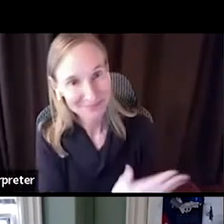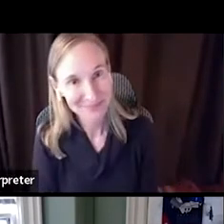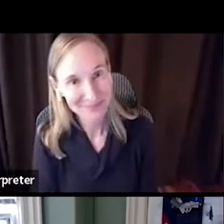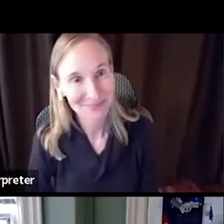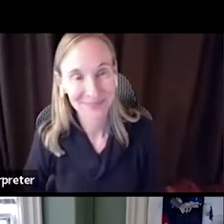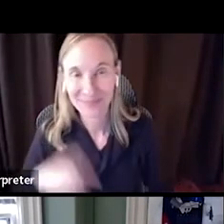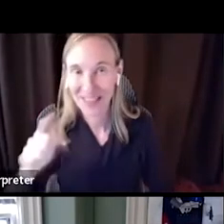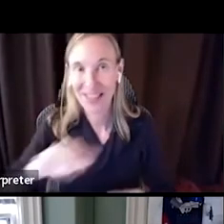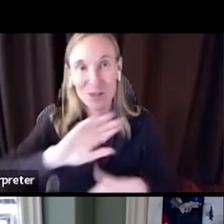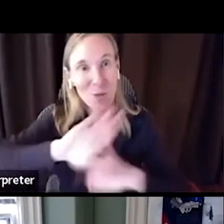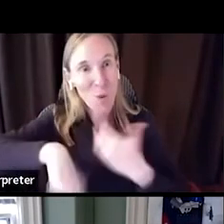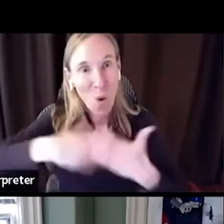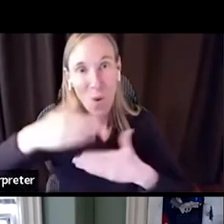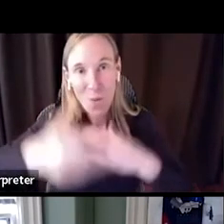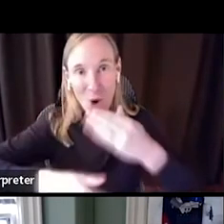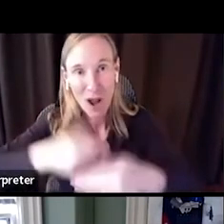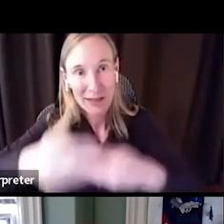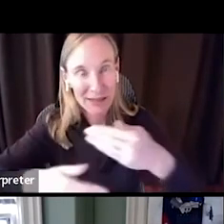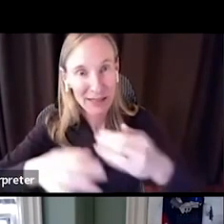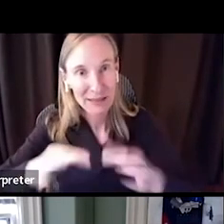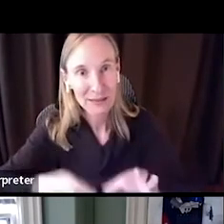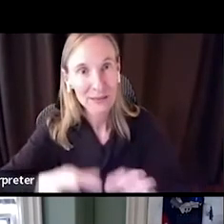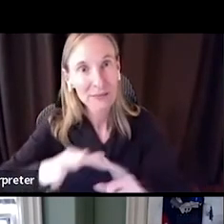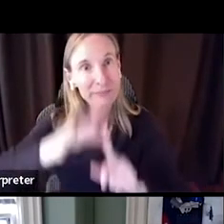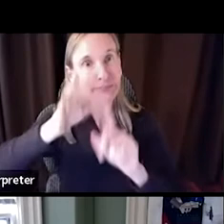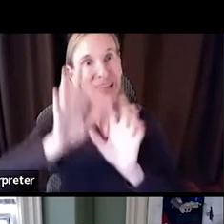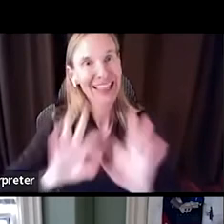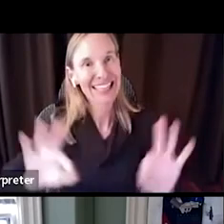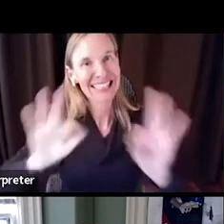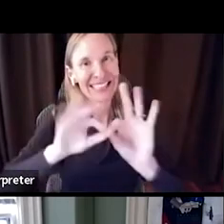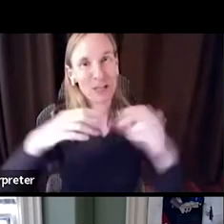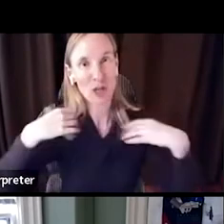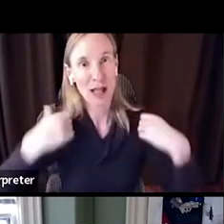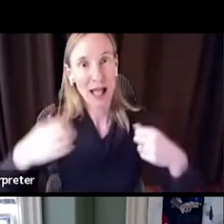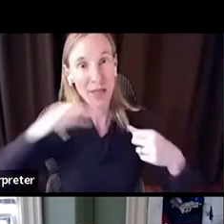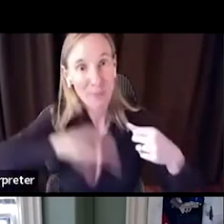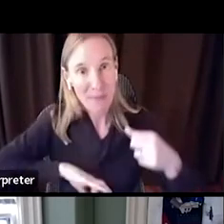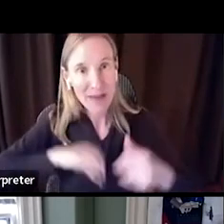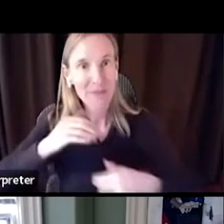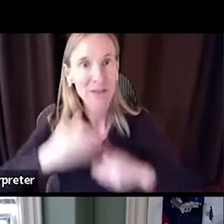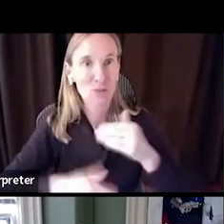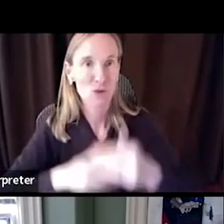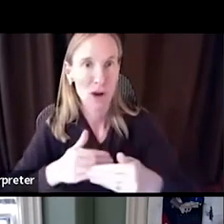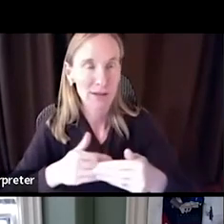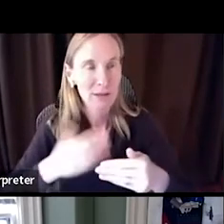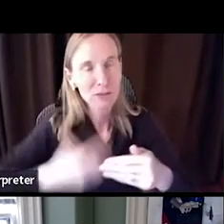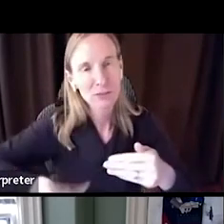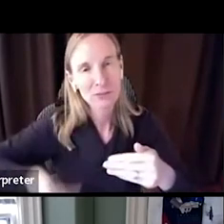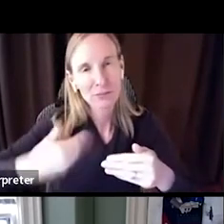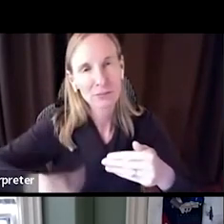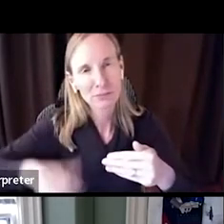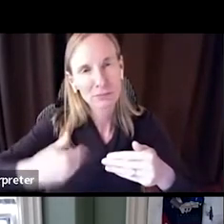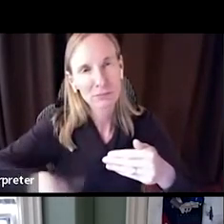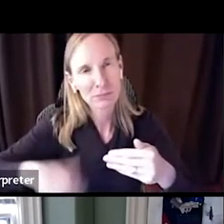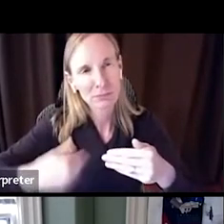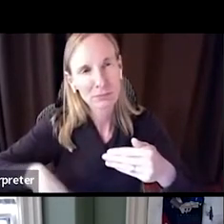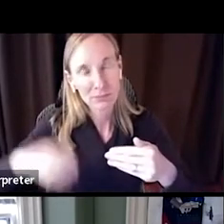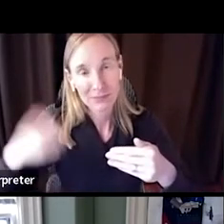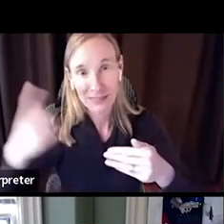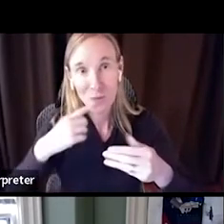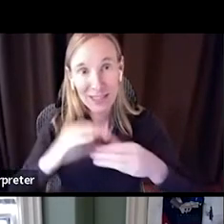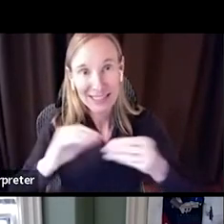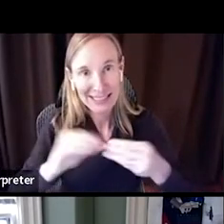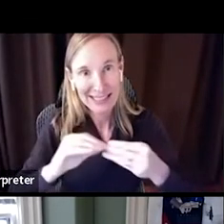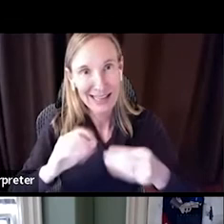process, particularly the essential health benefits process, is has been, as someone said, a long time